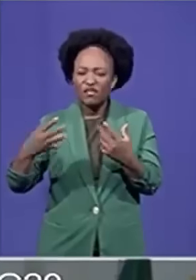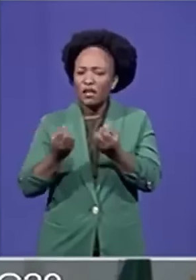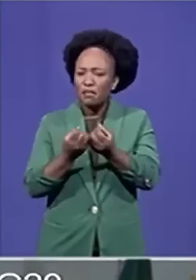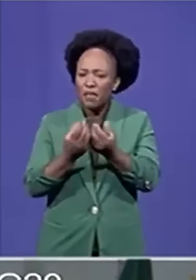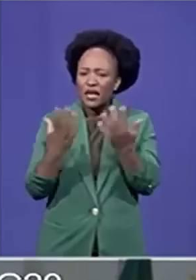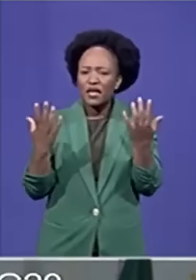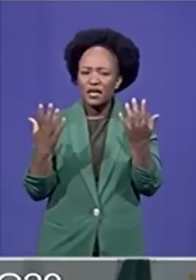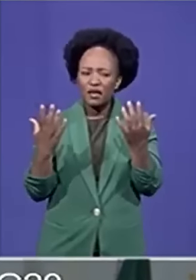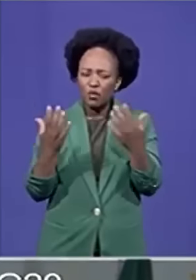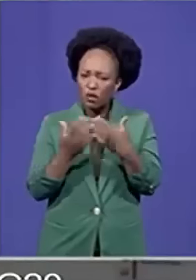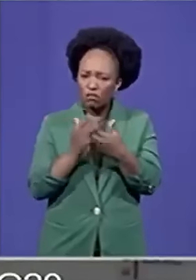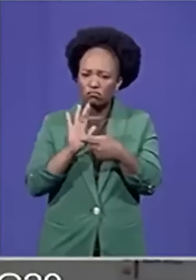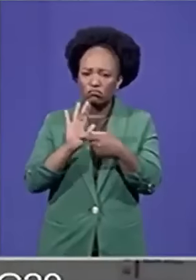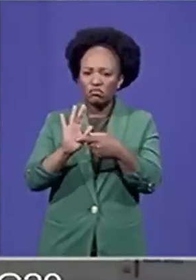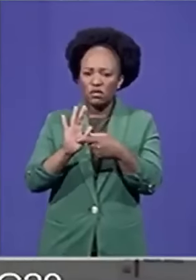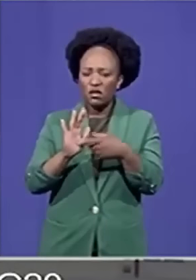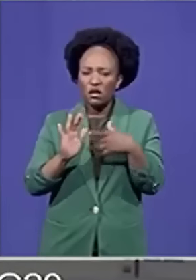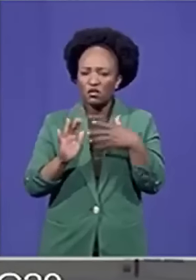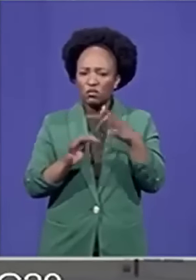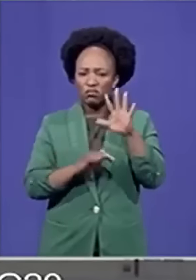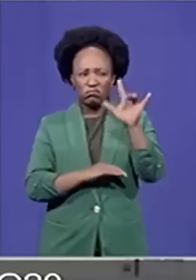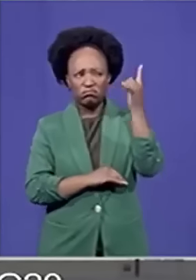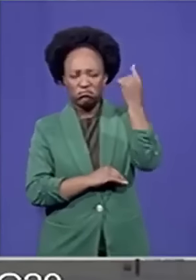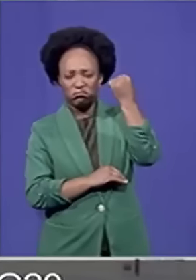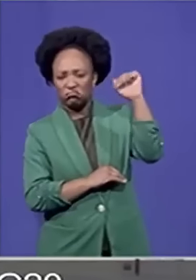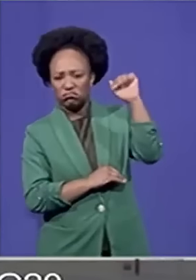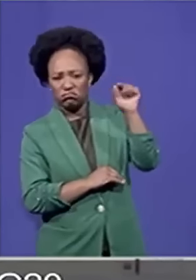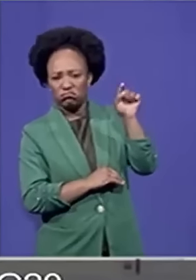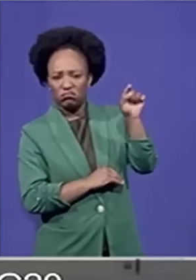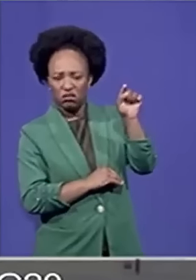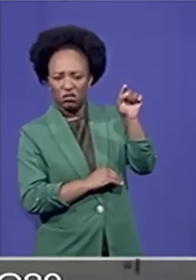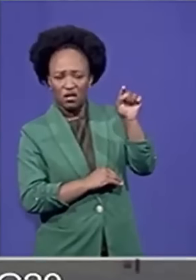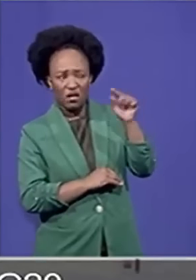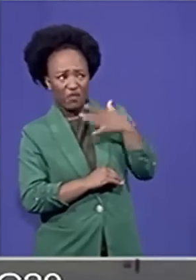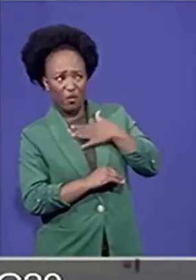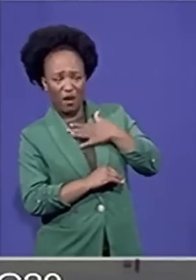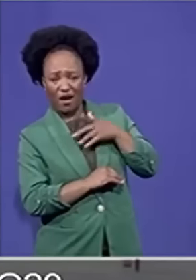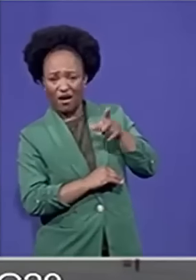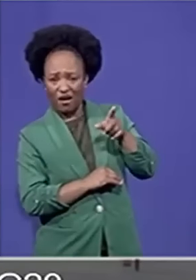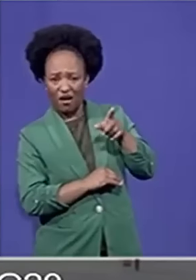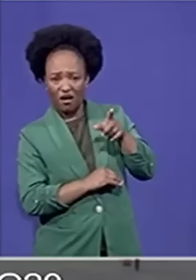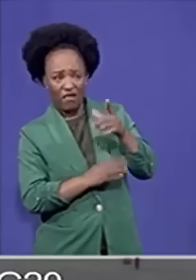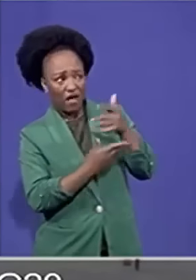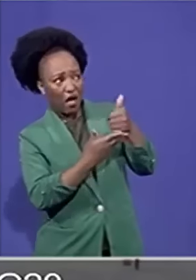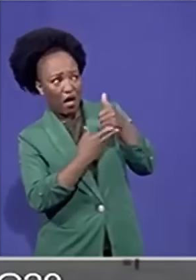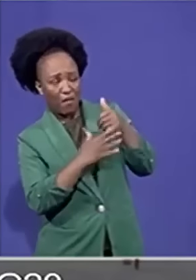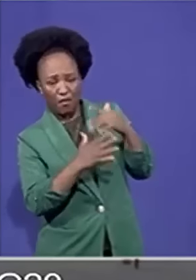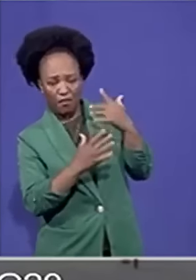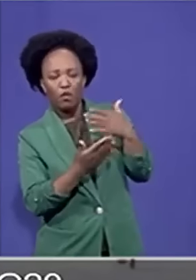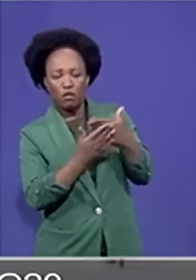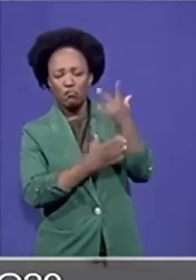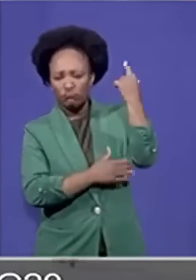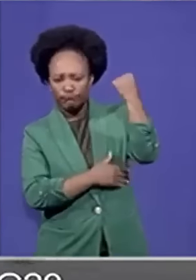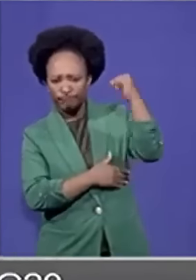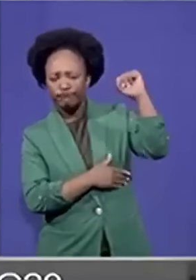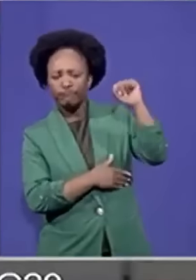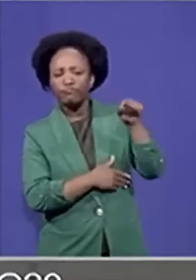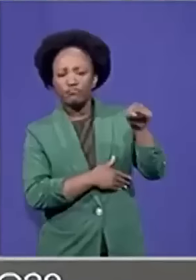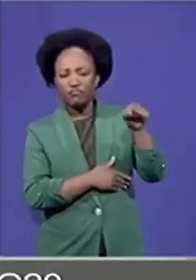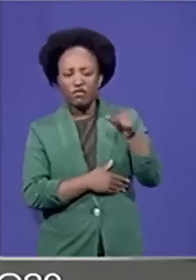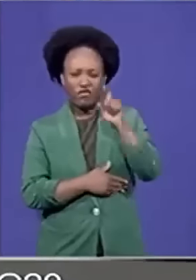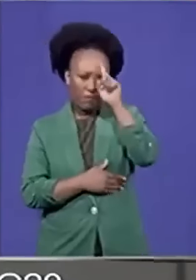ya hore re bontshe hore ha re batle ho emisana le dintho tse sa re thuseng rona re le mona ma-Afrika re le batho